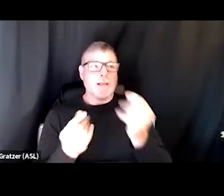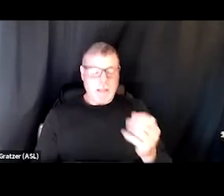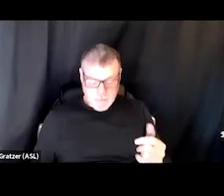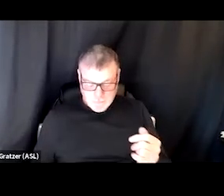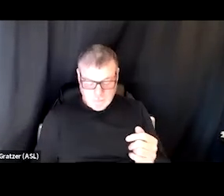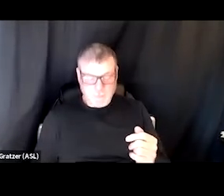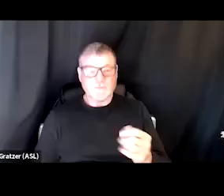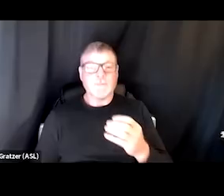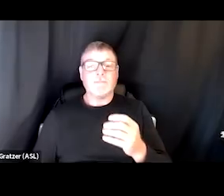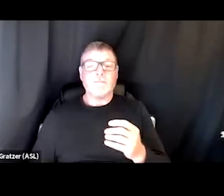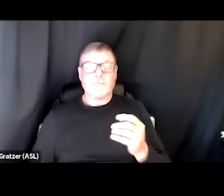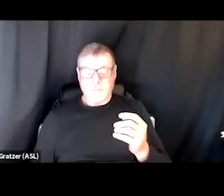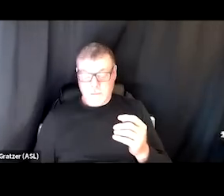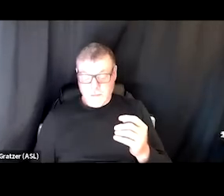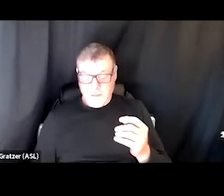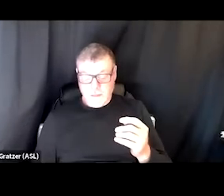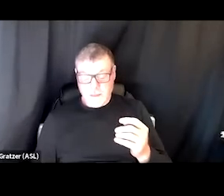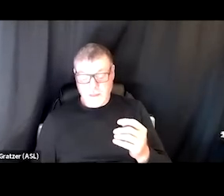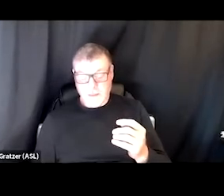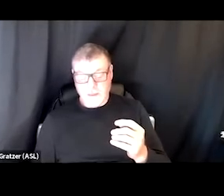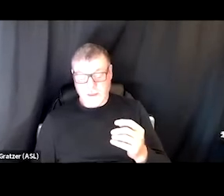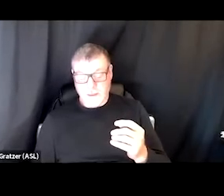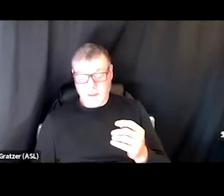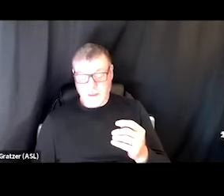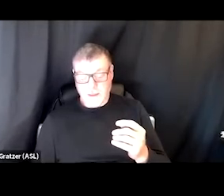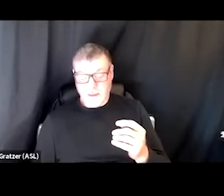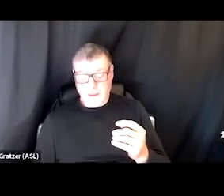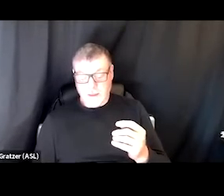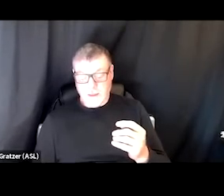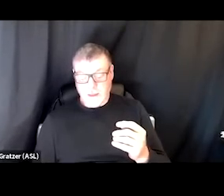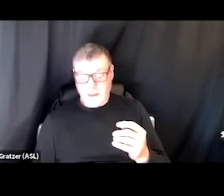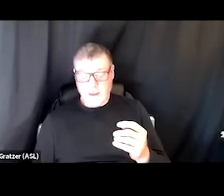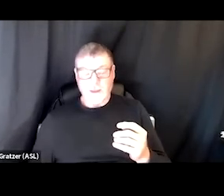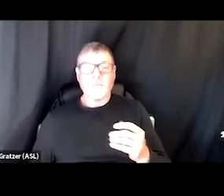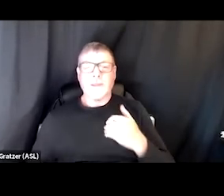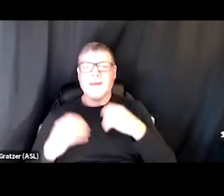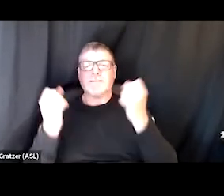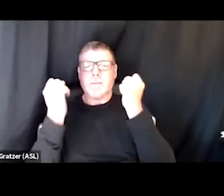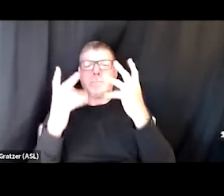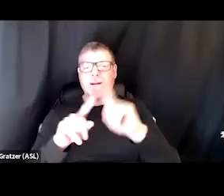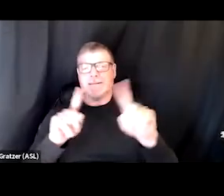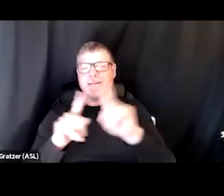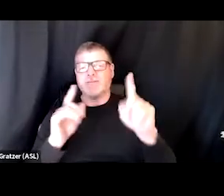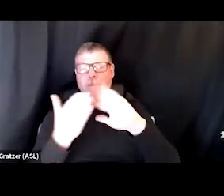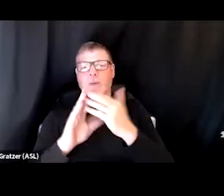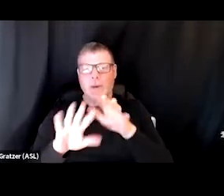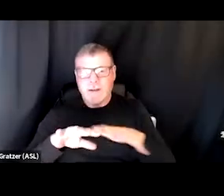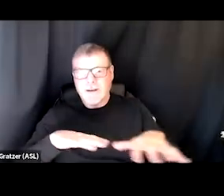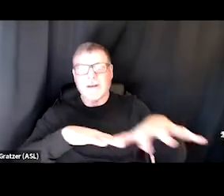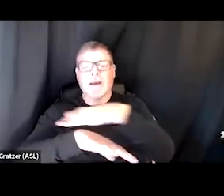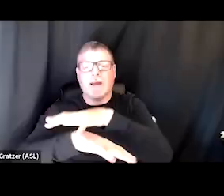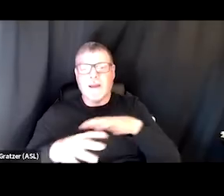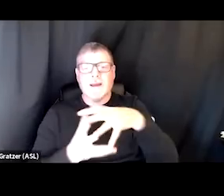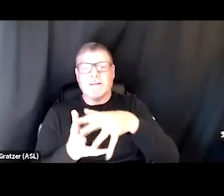Our conversation today includes all of us who are located across many communities. Most of our communities reside